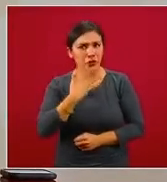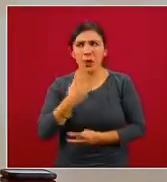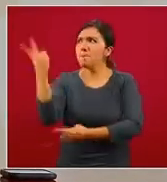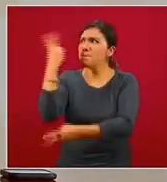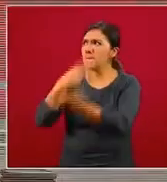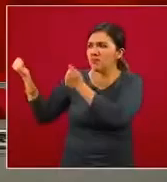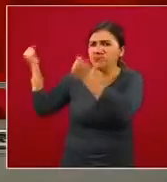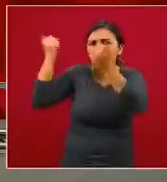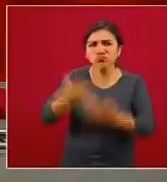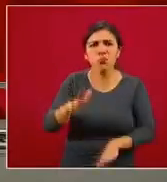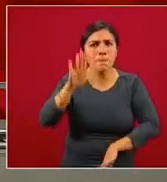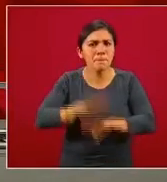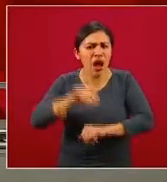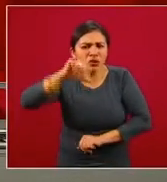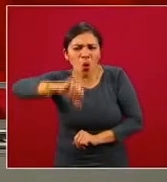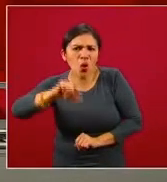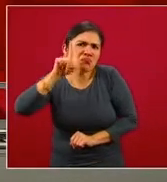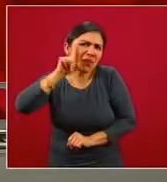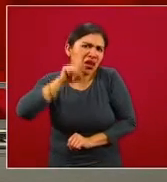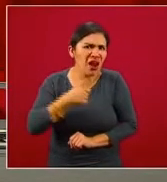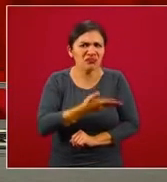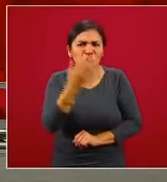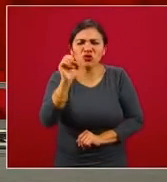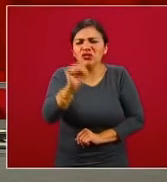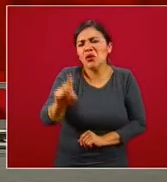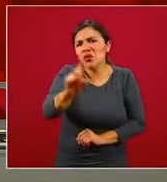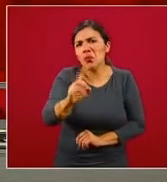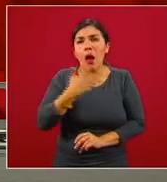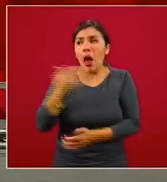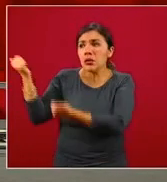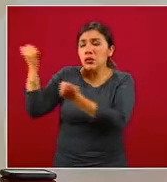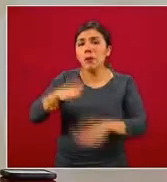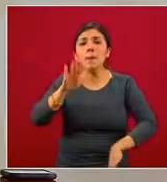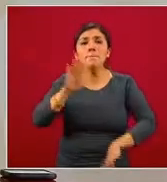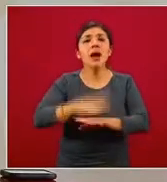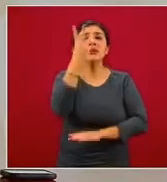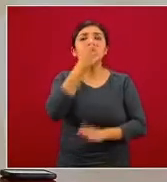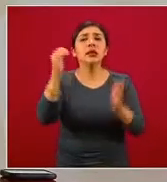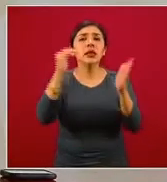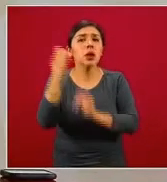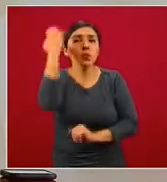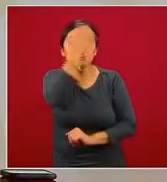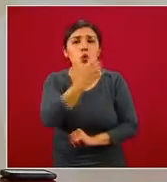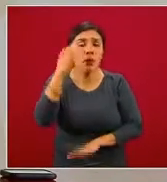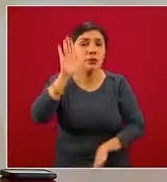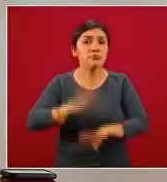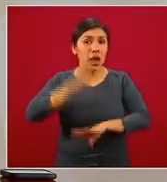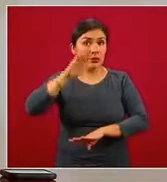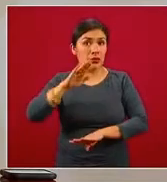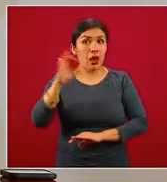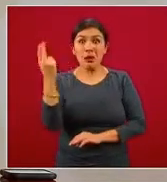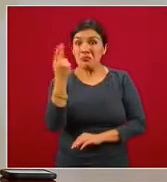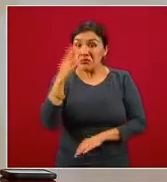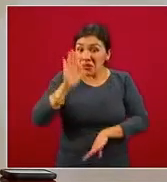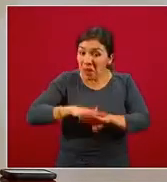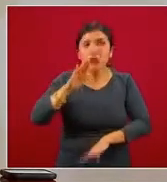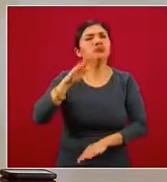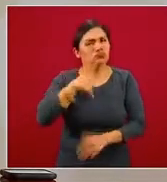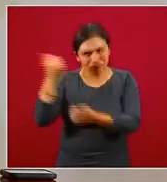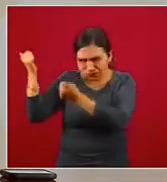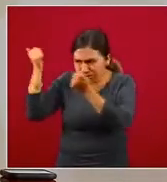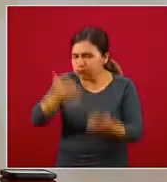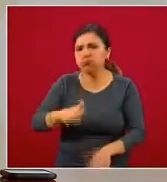patients, and it's not a matter of resources. We have bought